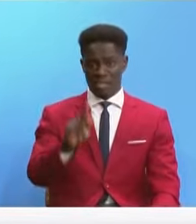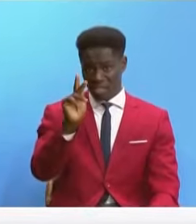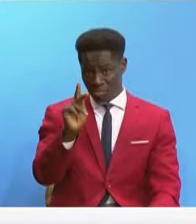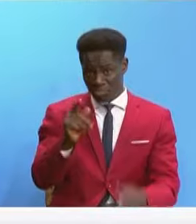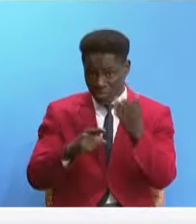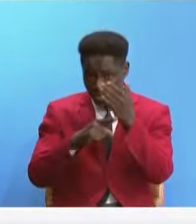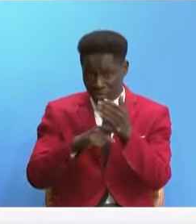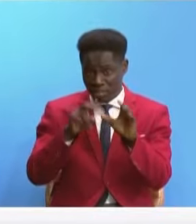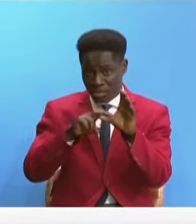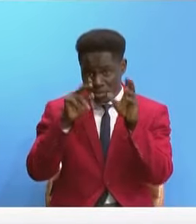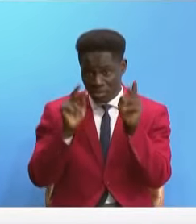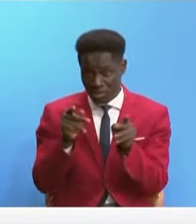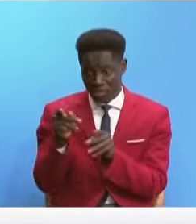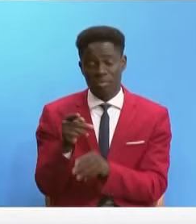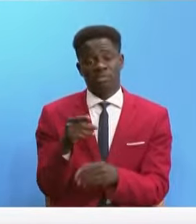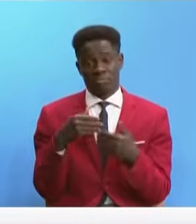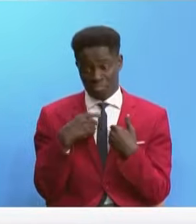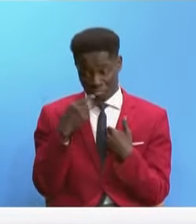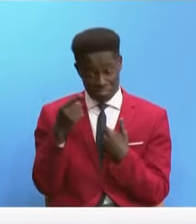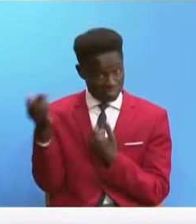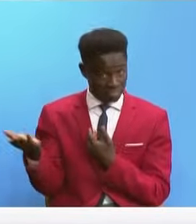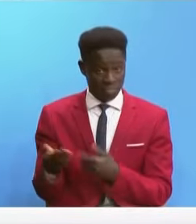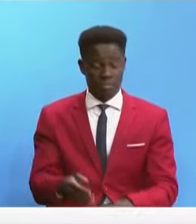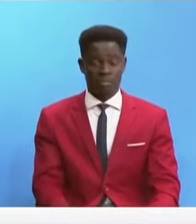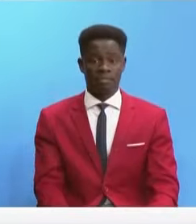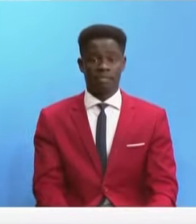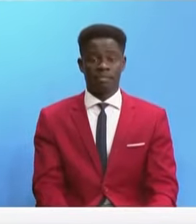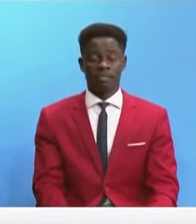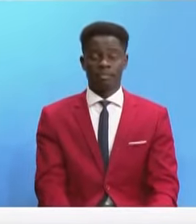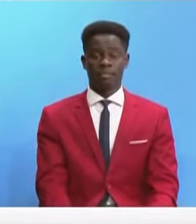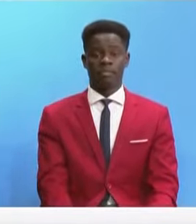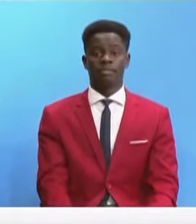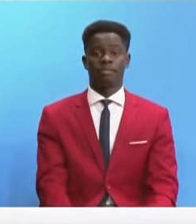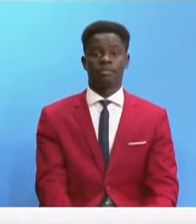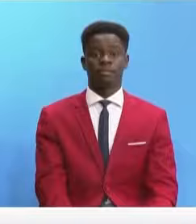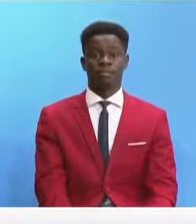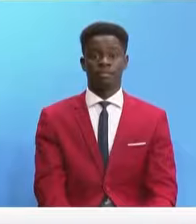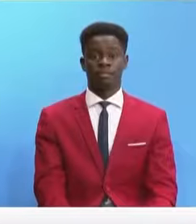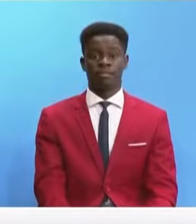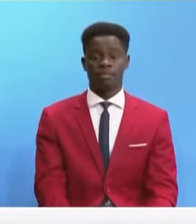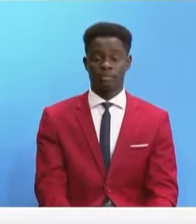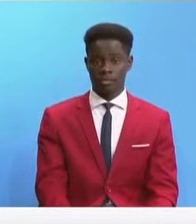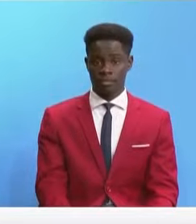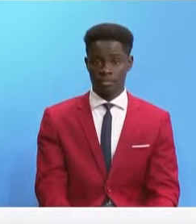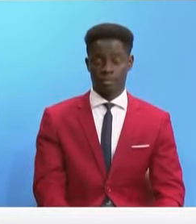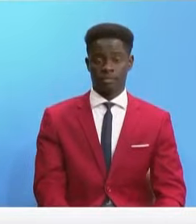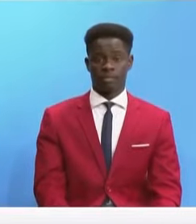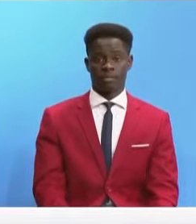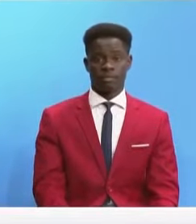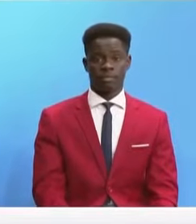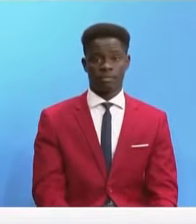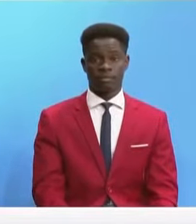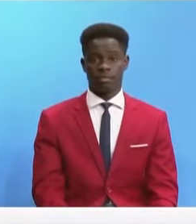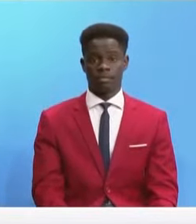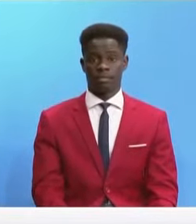Presley Makai had this to say. There is a fund in the governance systems to